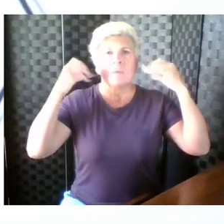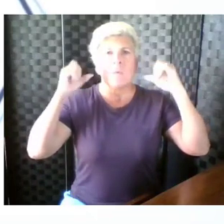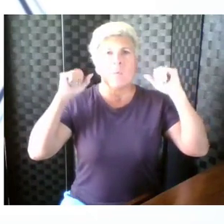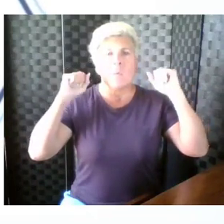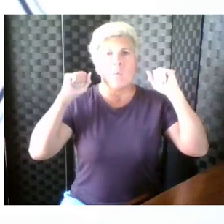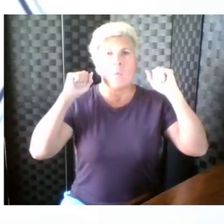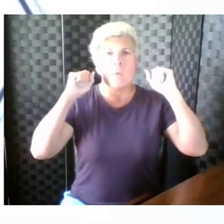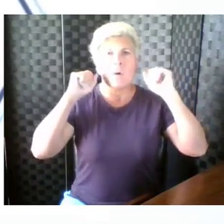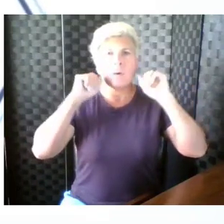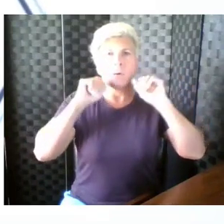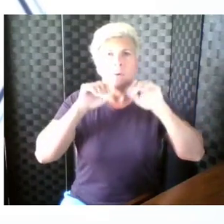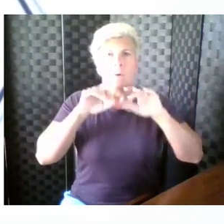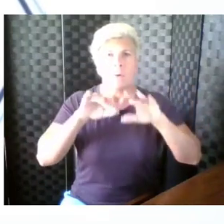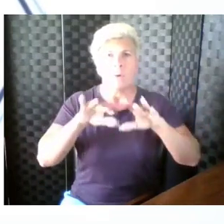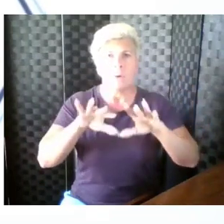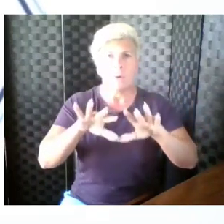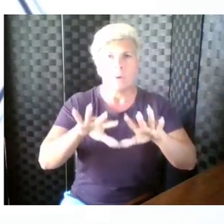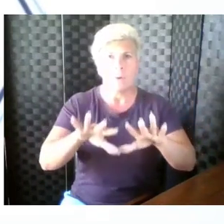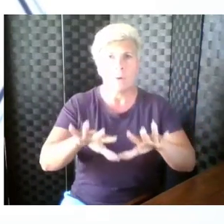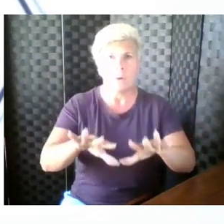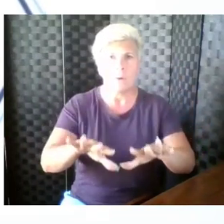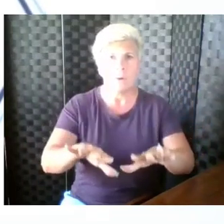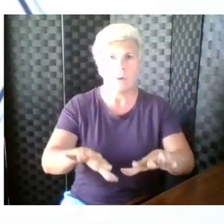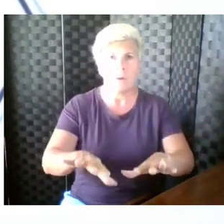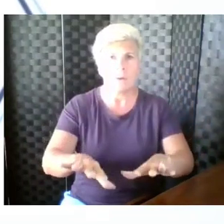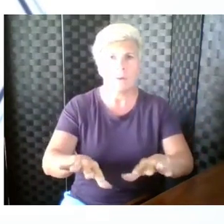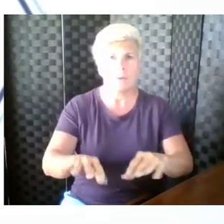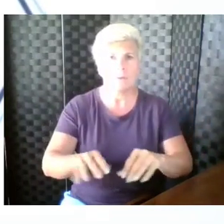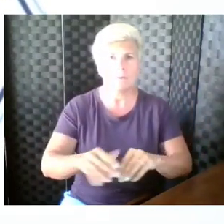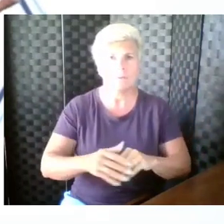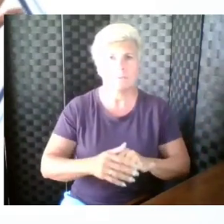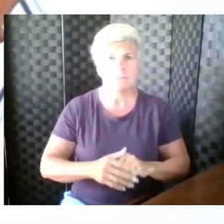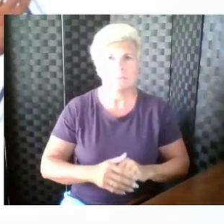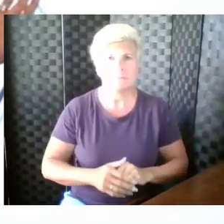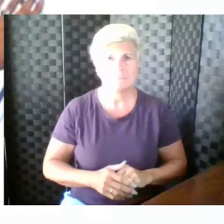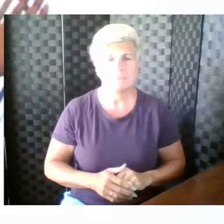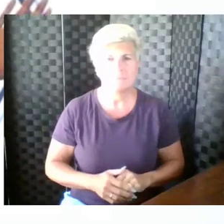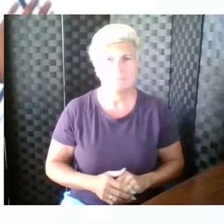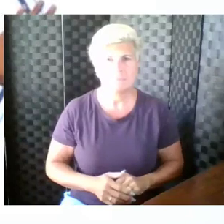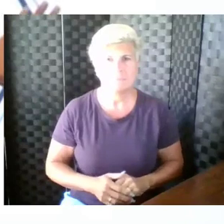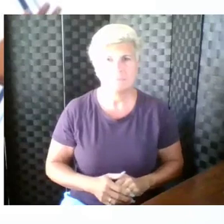and hold it and let it out.